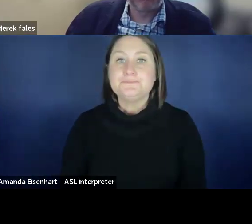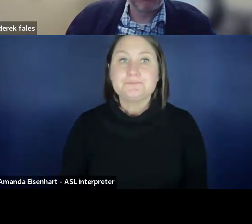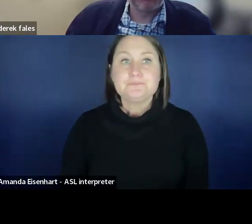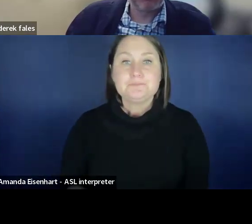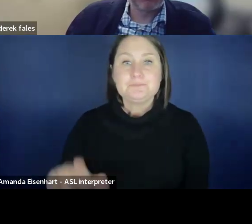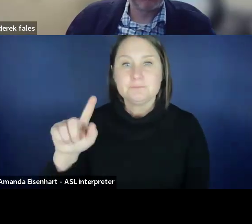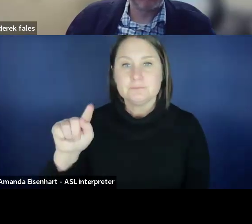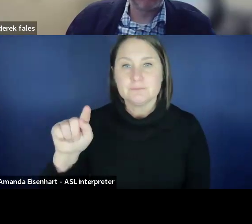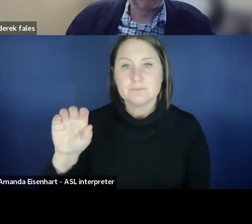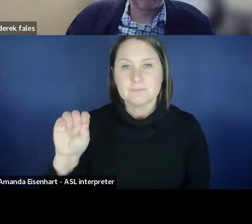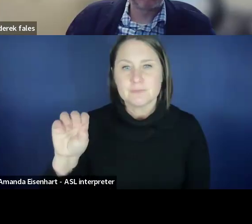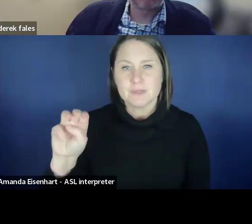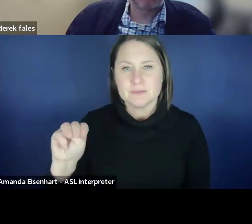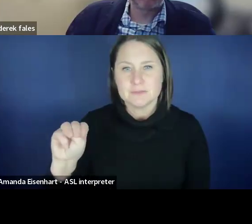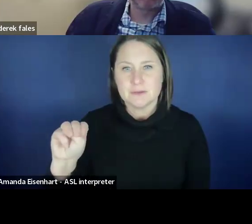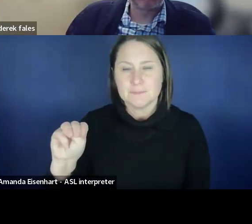Tom.